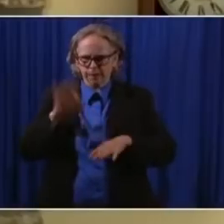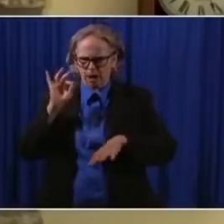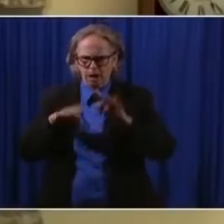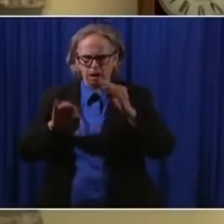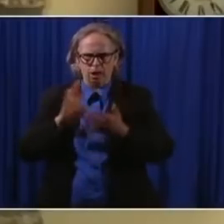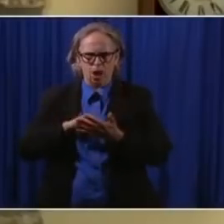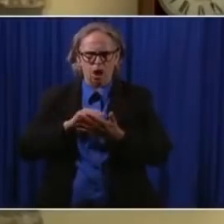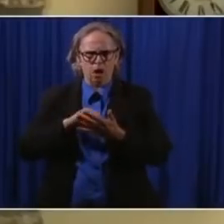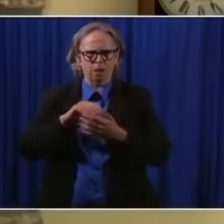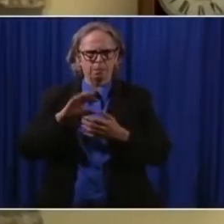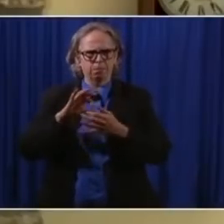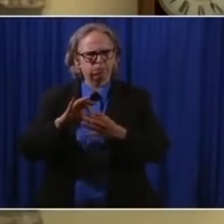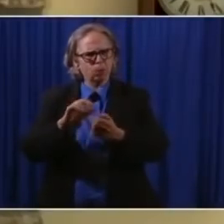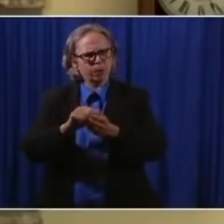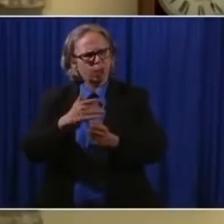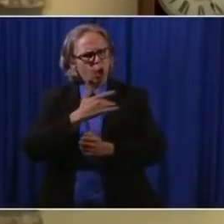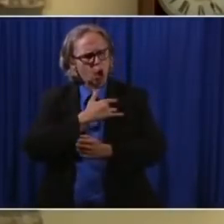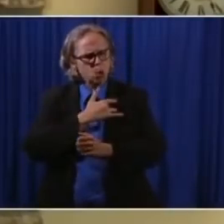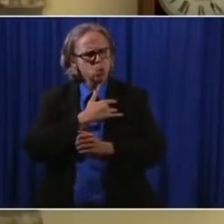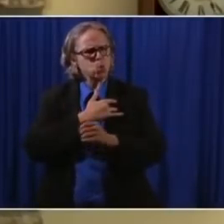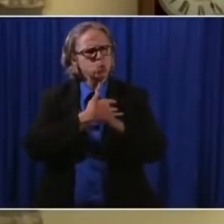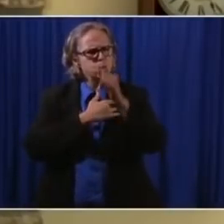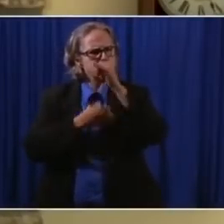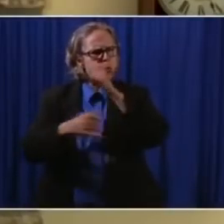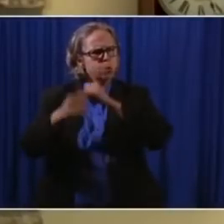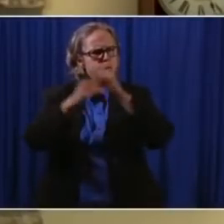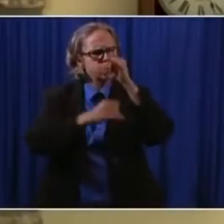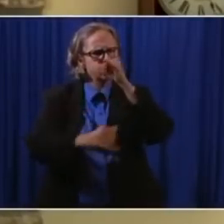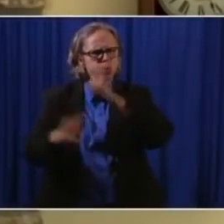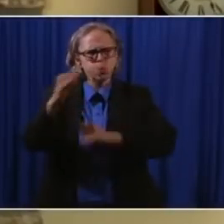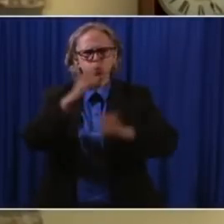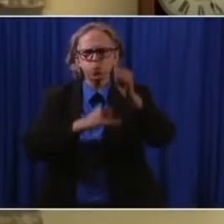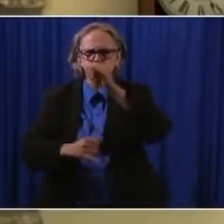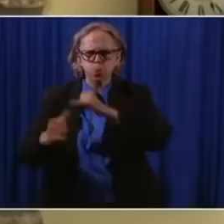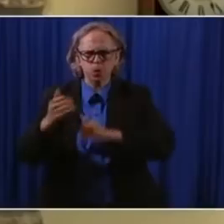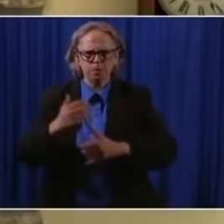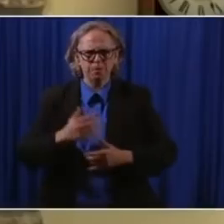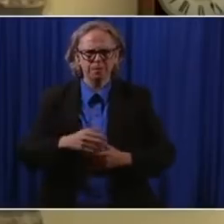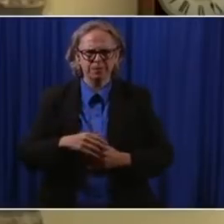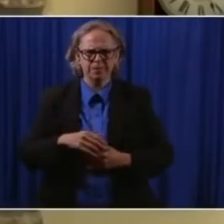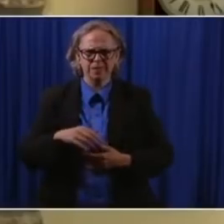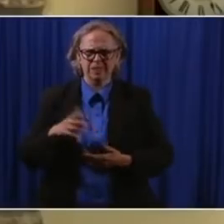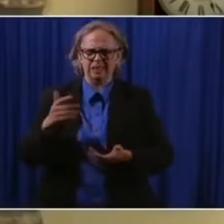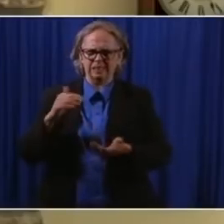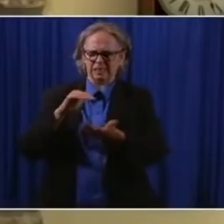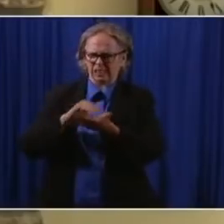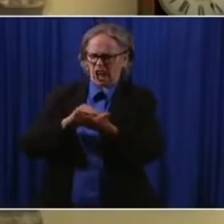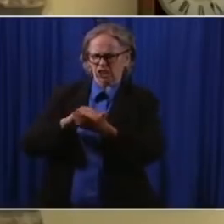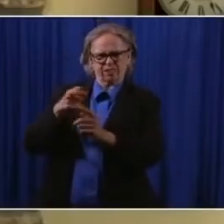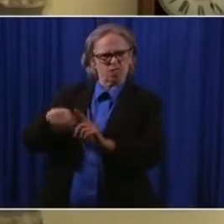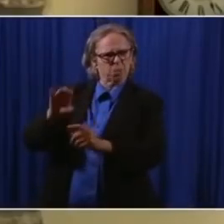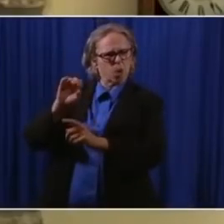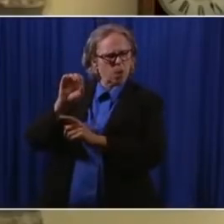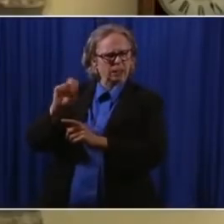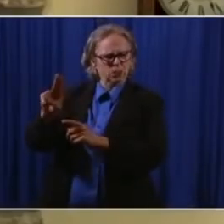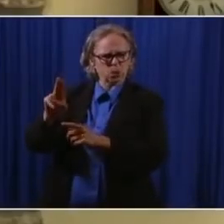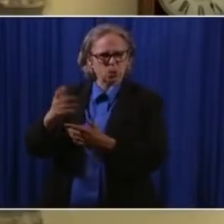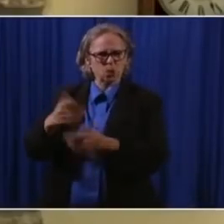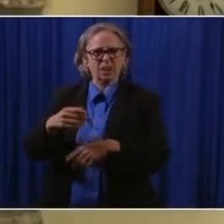saw it. You heard from the doctor at Ohio State. Of their athletes who tested positive,